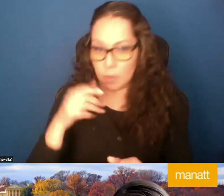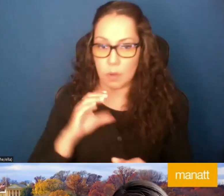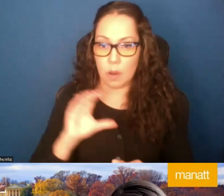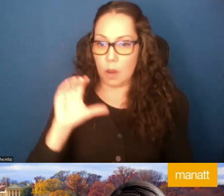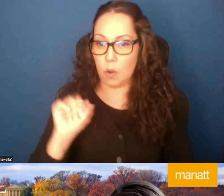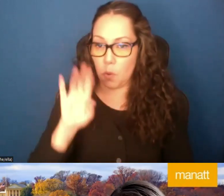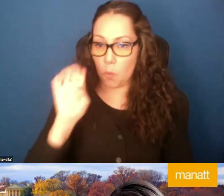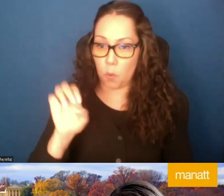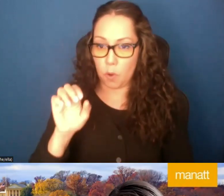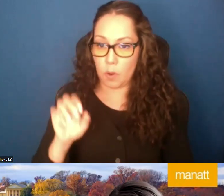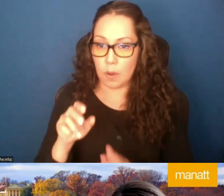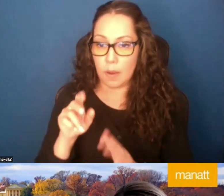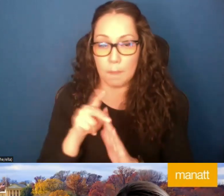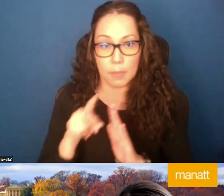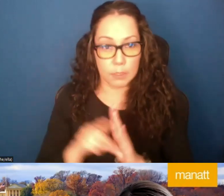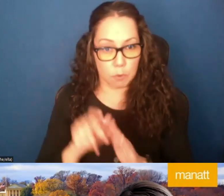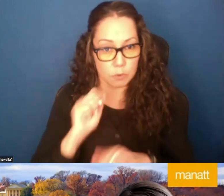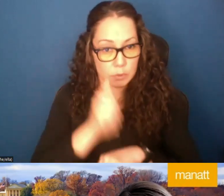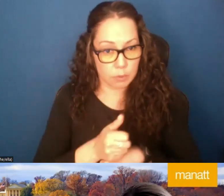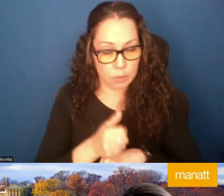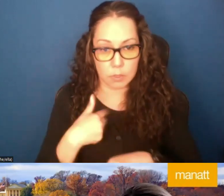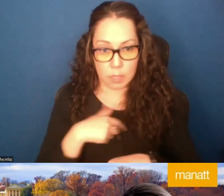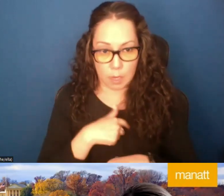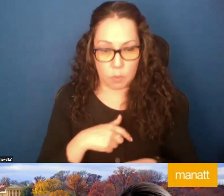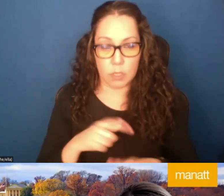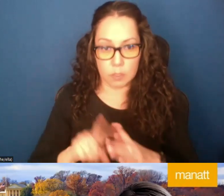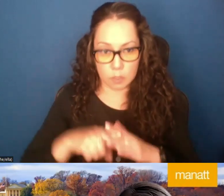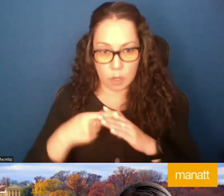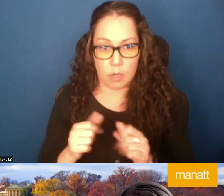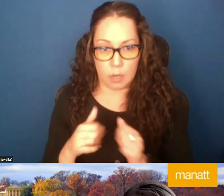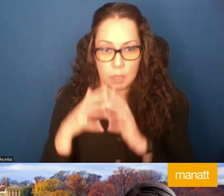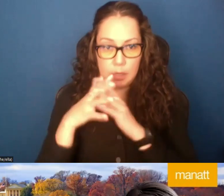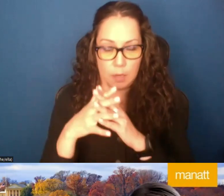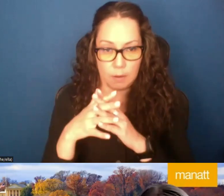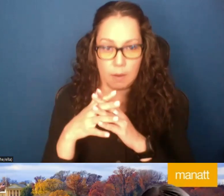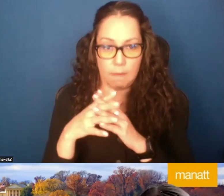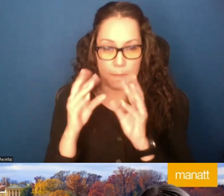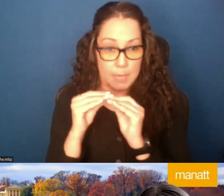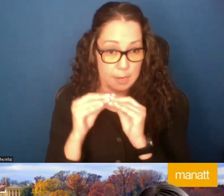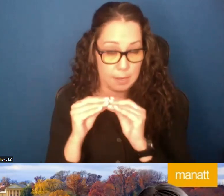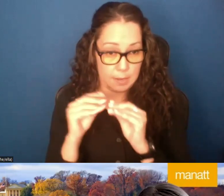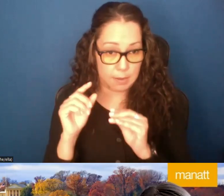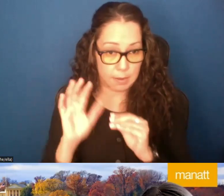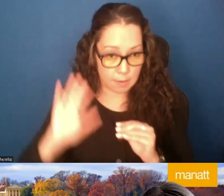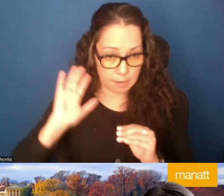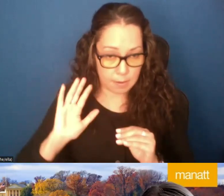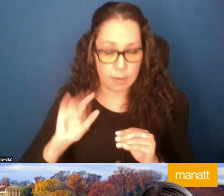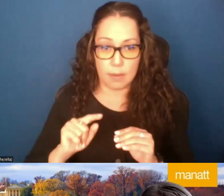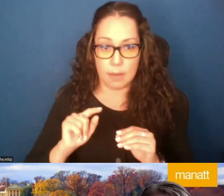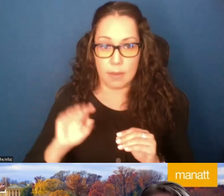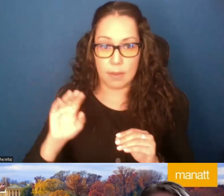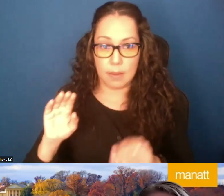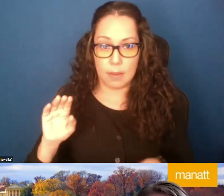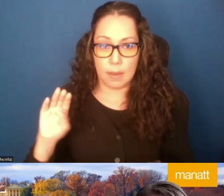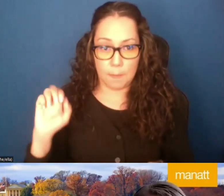that we've established in our kickoff meeting, iterated on after our kickoff meeting and Mark shared again at the top of our call